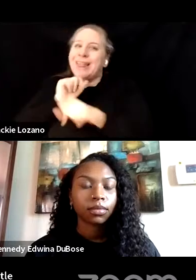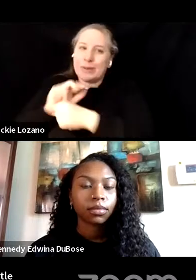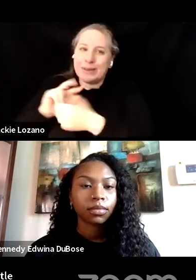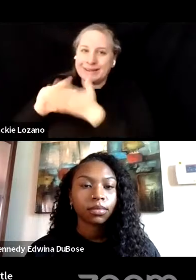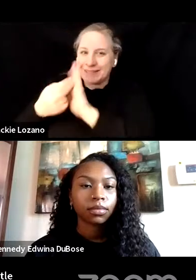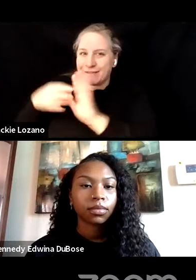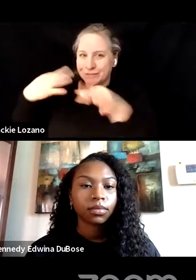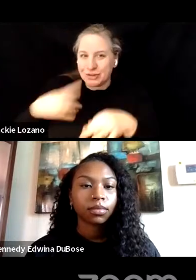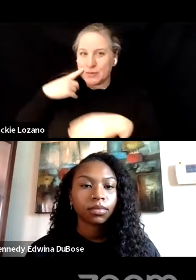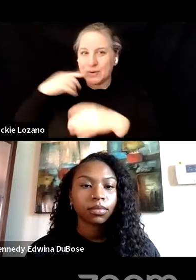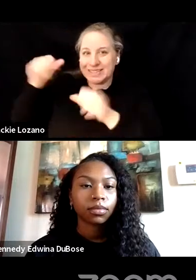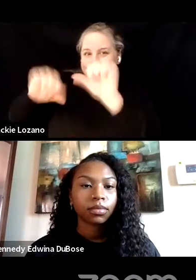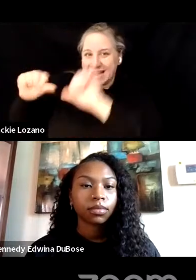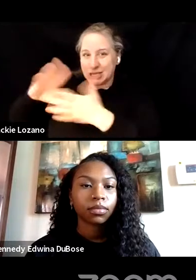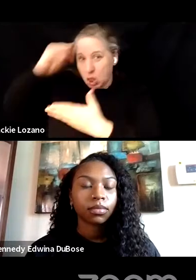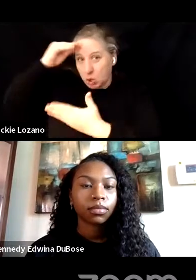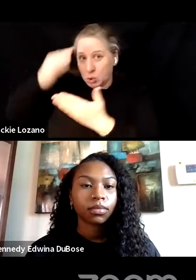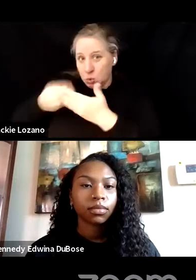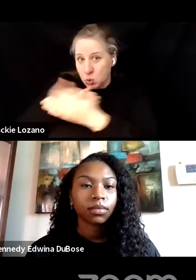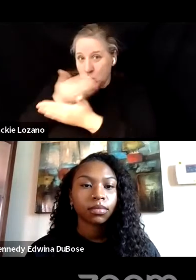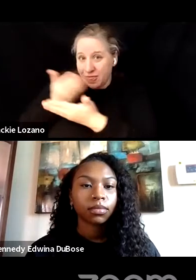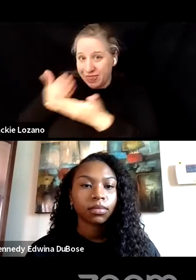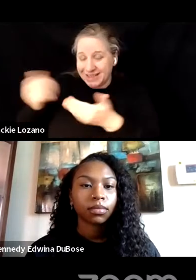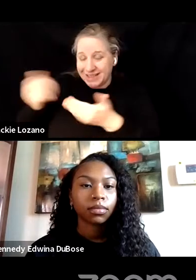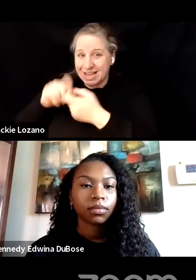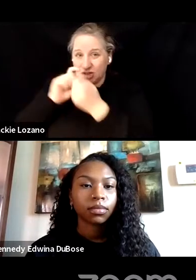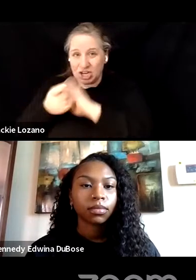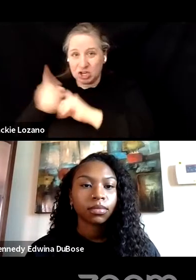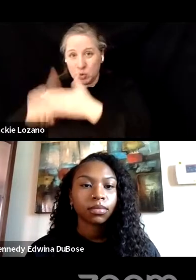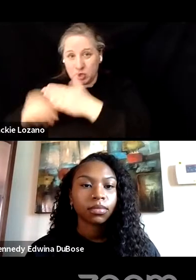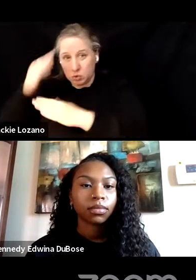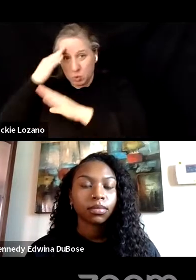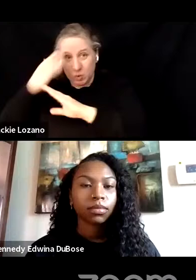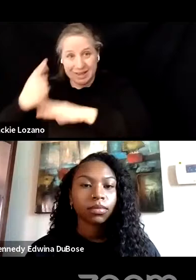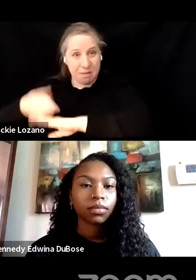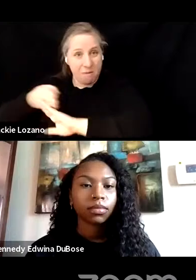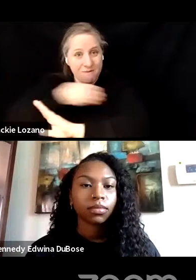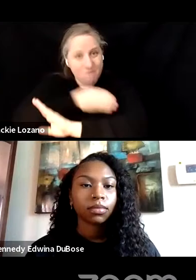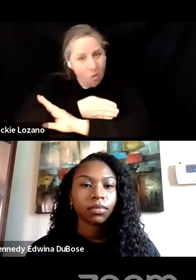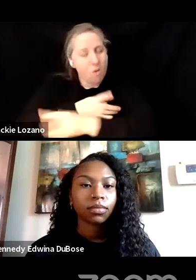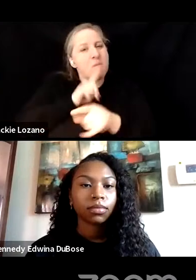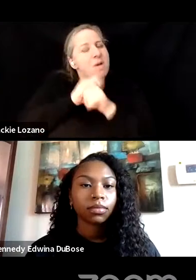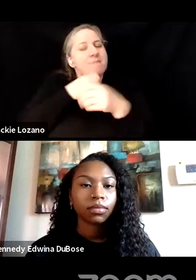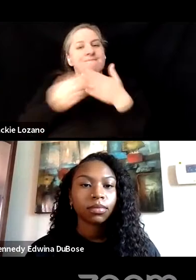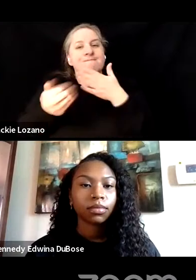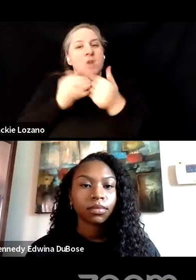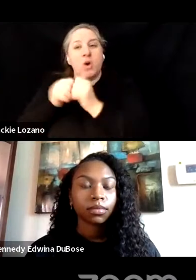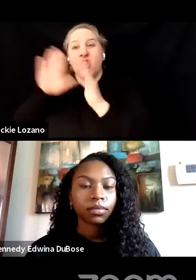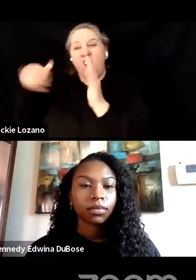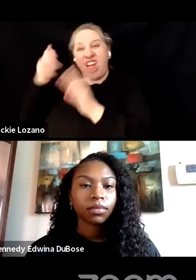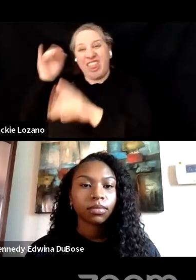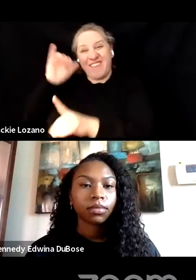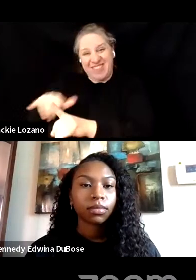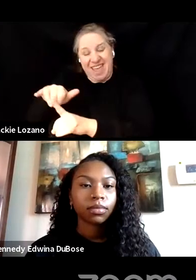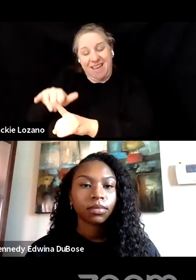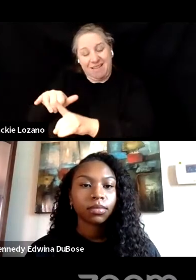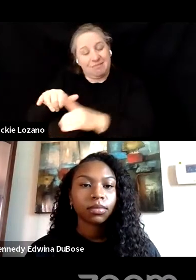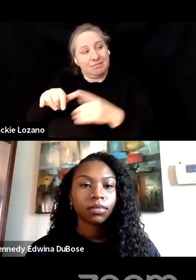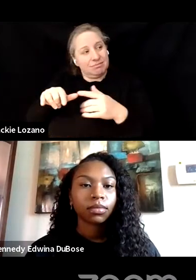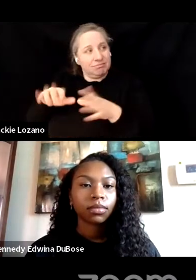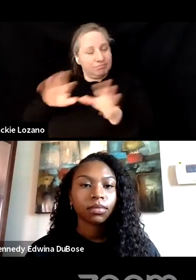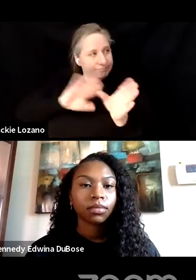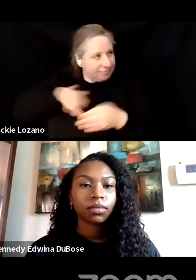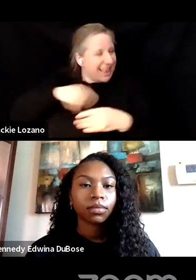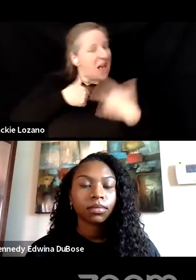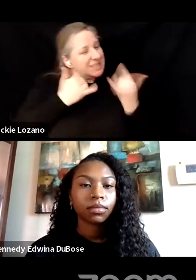is learning new things that change what you knew the day before. But even with all of that, I was still a little